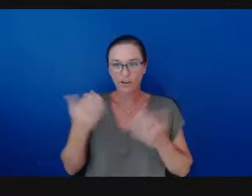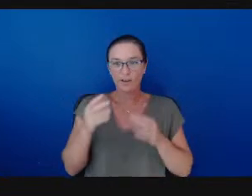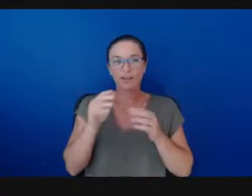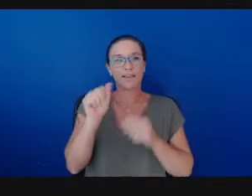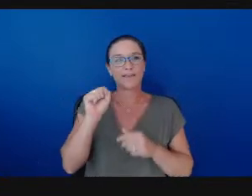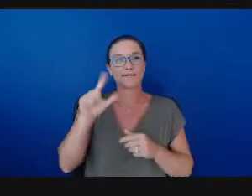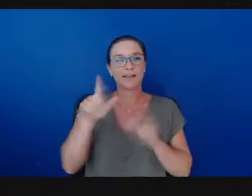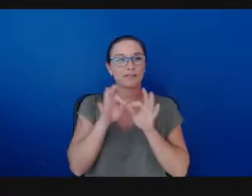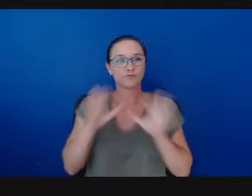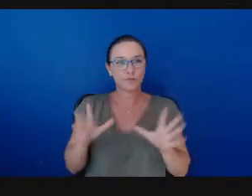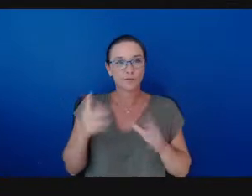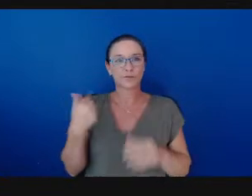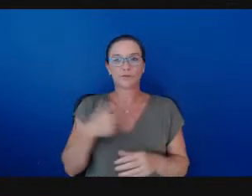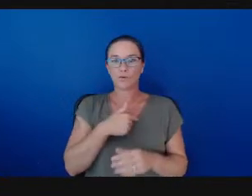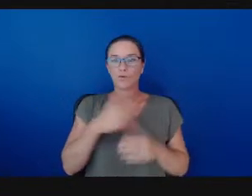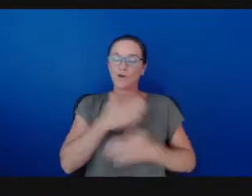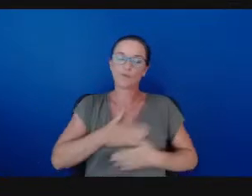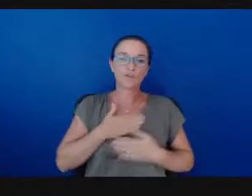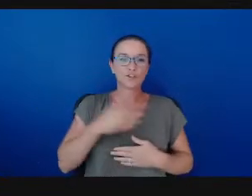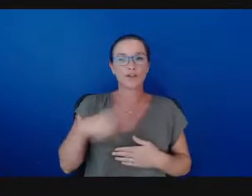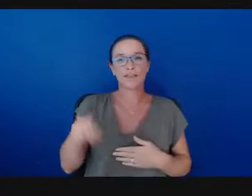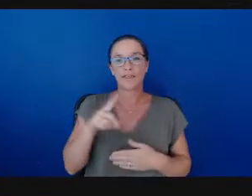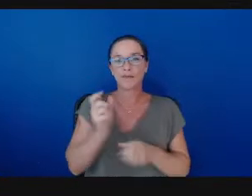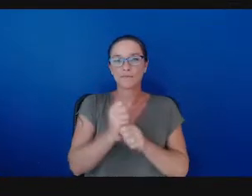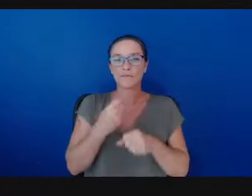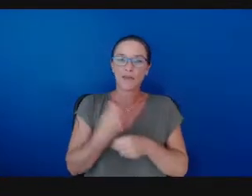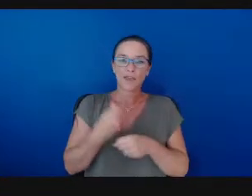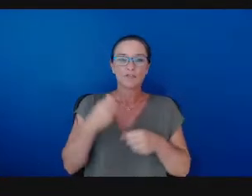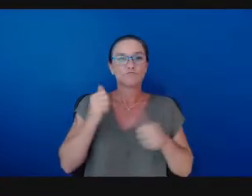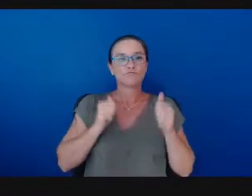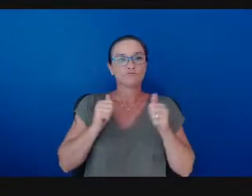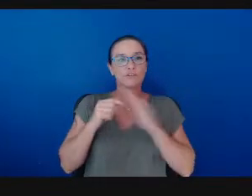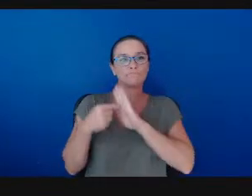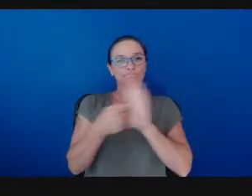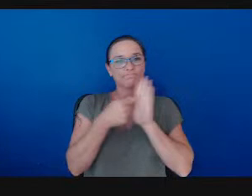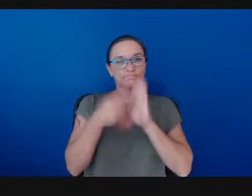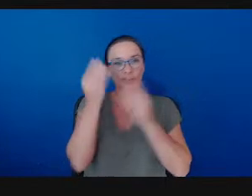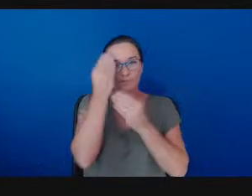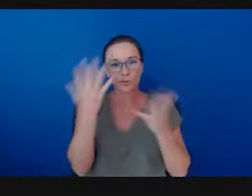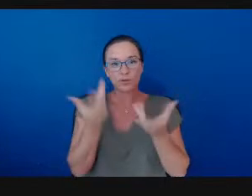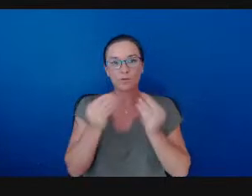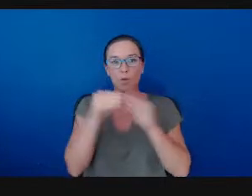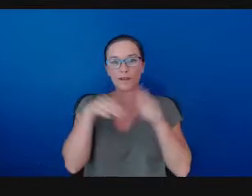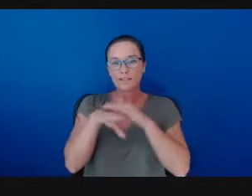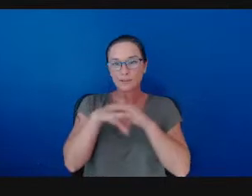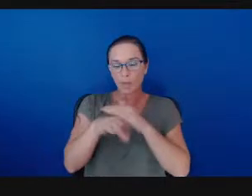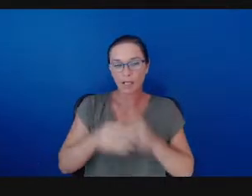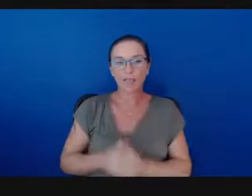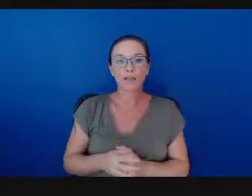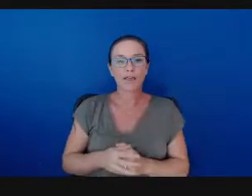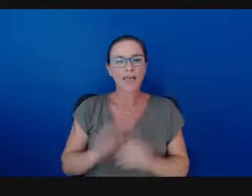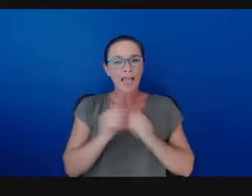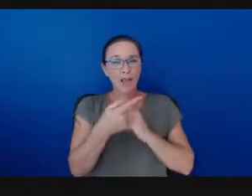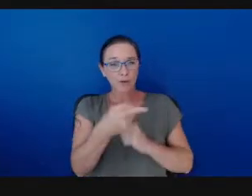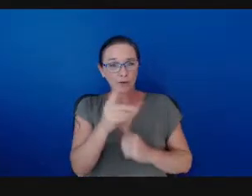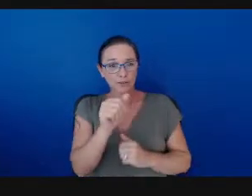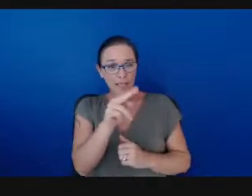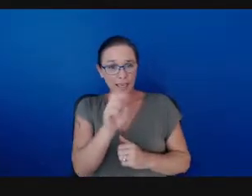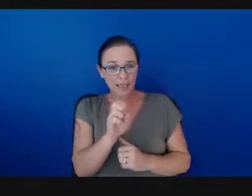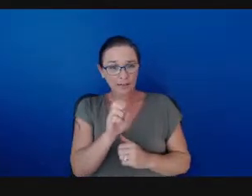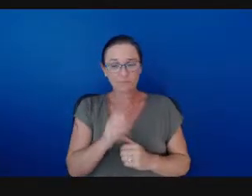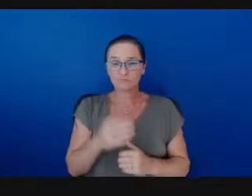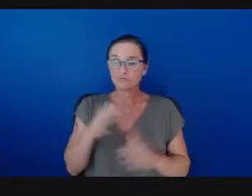again. We really appreciate them making our show more accessible. How are you doing today, Dane? Doing good, doing good. How about